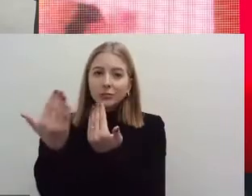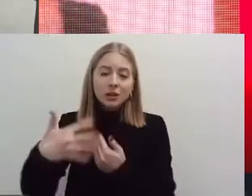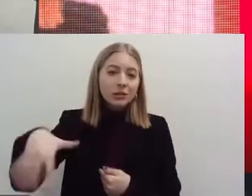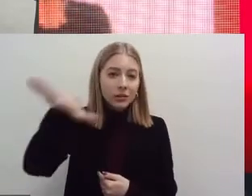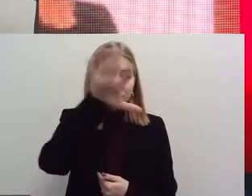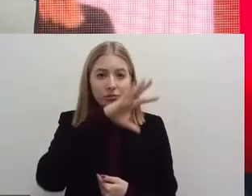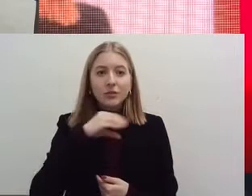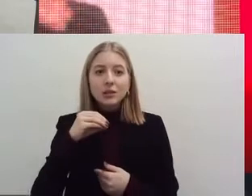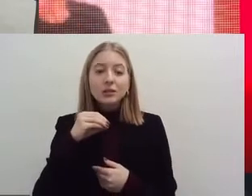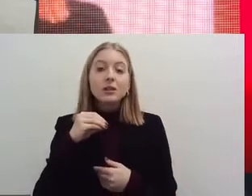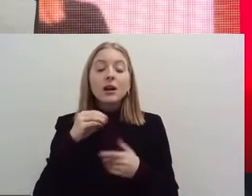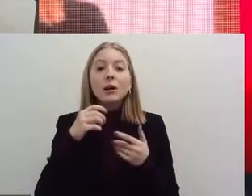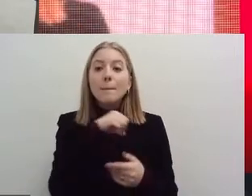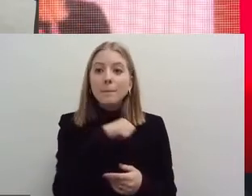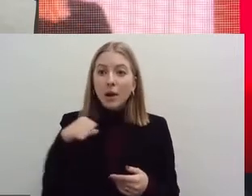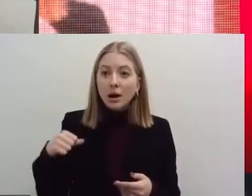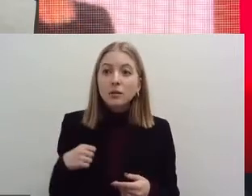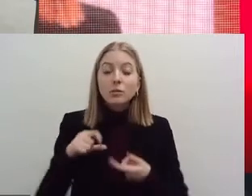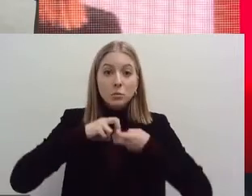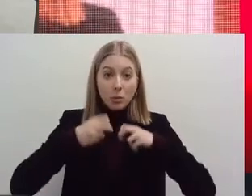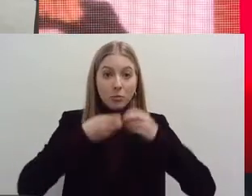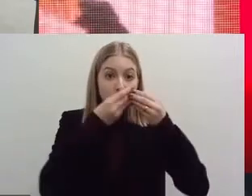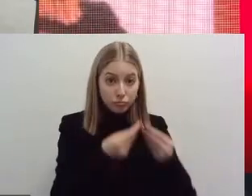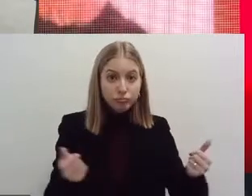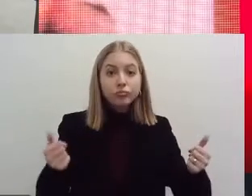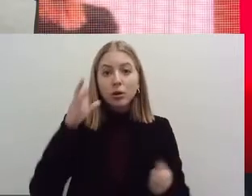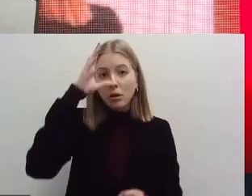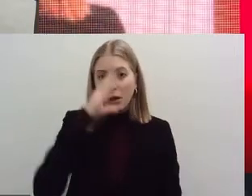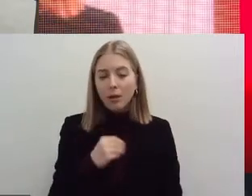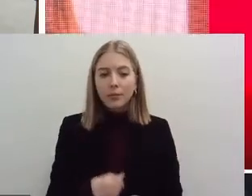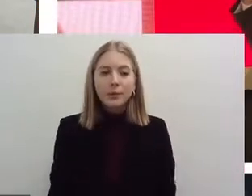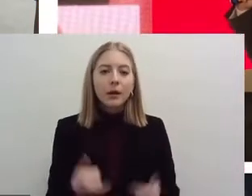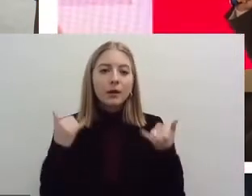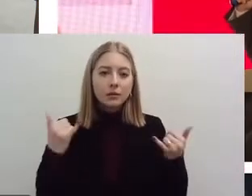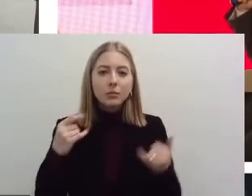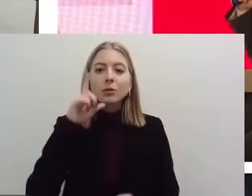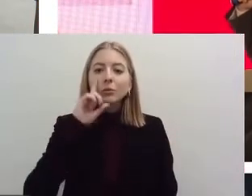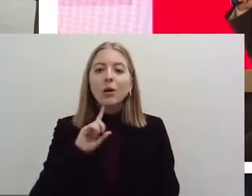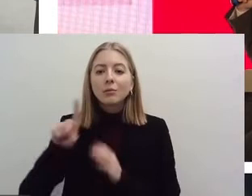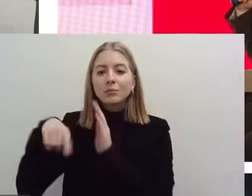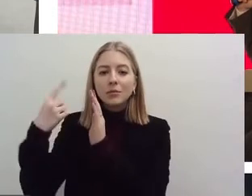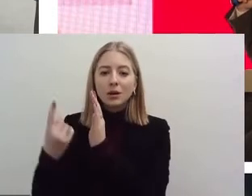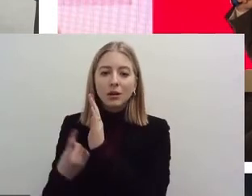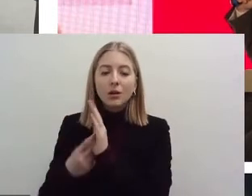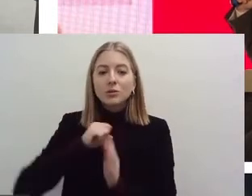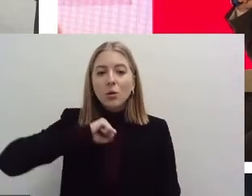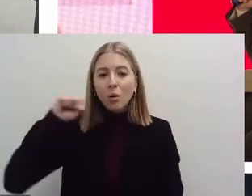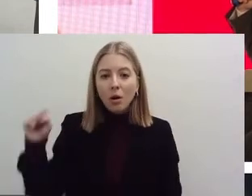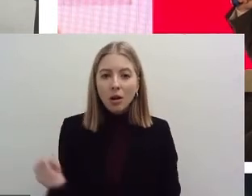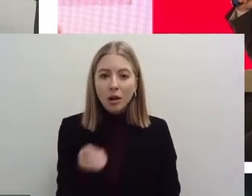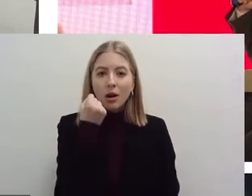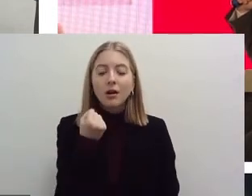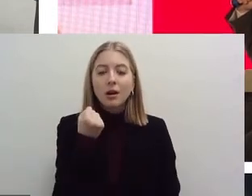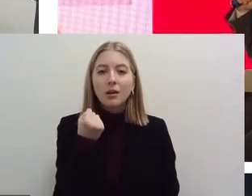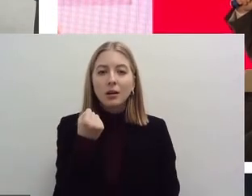speakers spoke. So let's see now perhaps what our colleagues from Denmark have to say. Julian, I'll ask